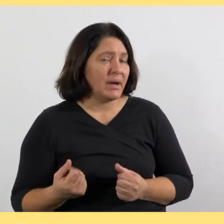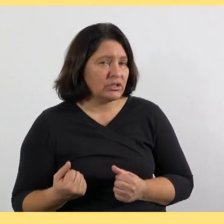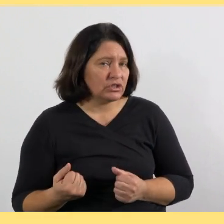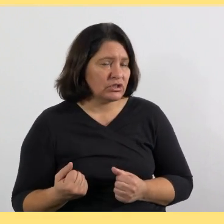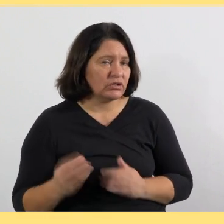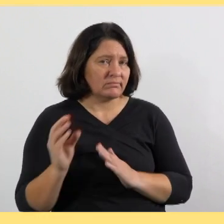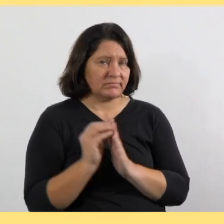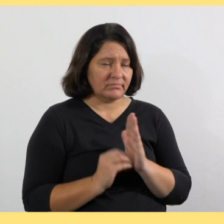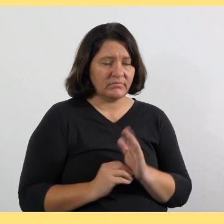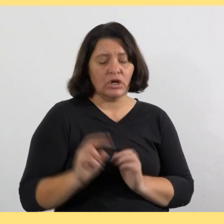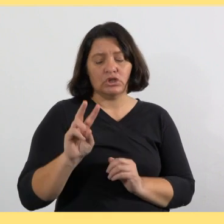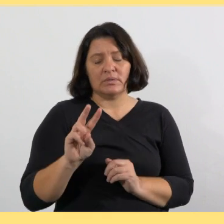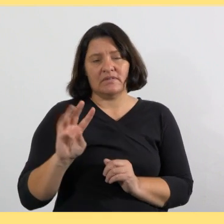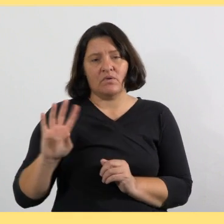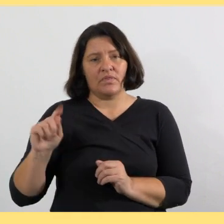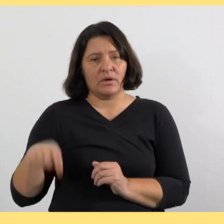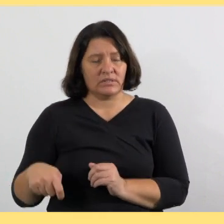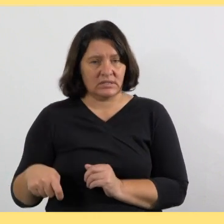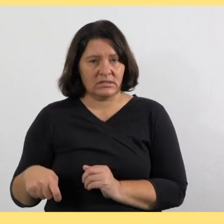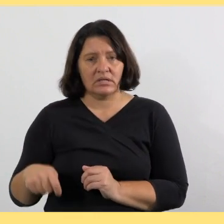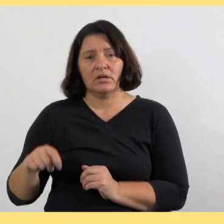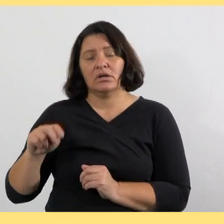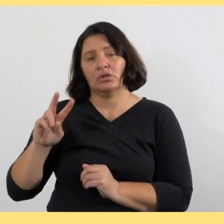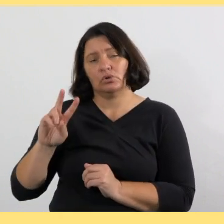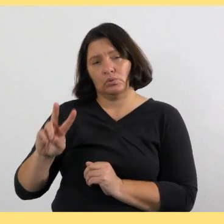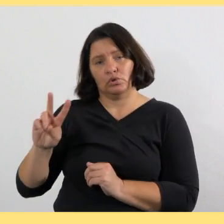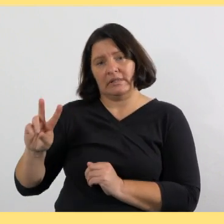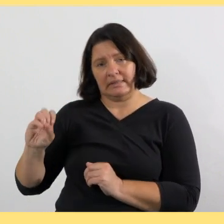CRJ. So far we have recorded